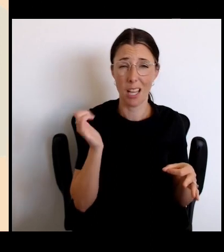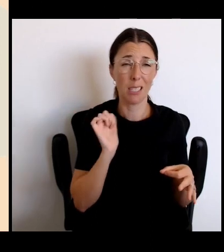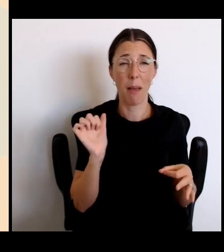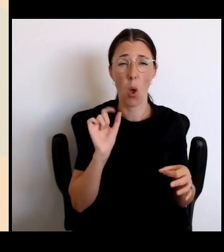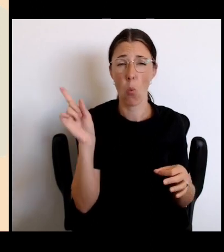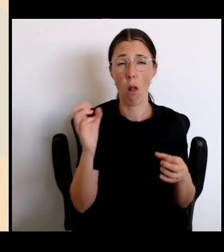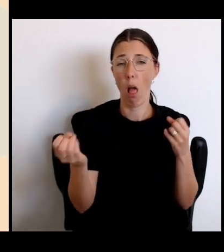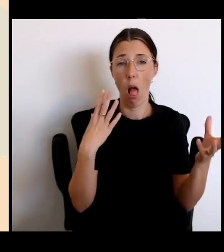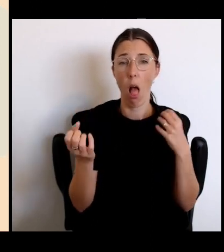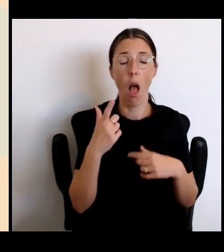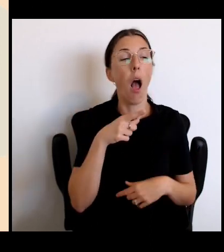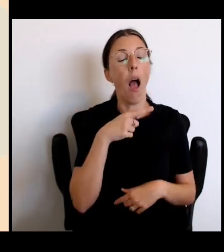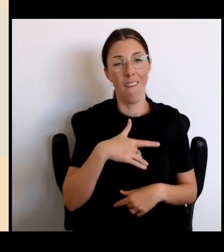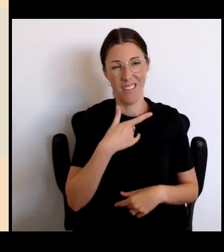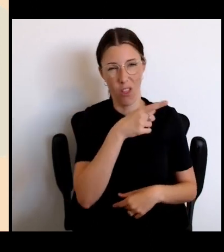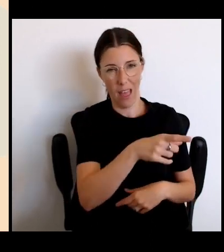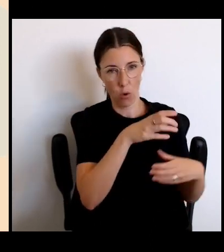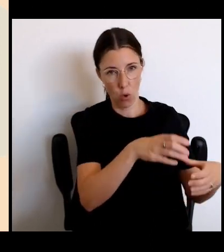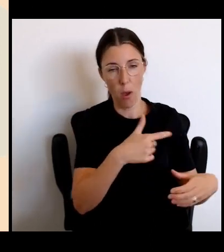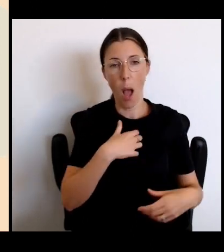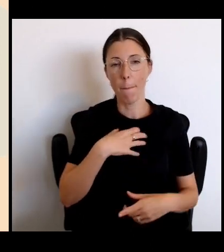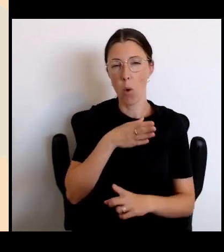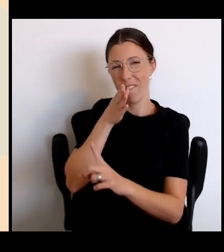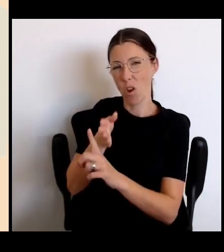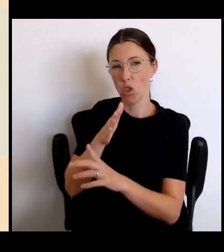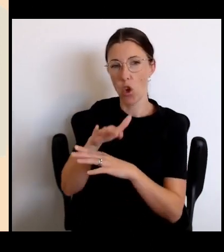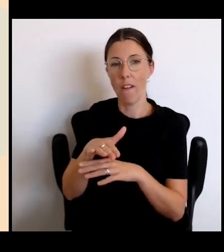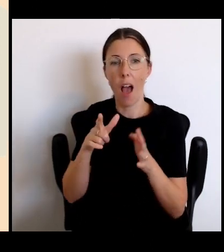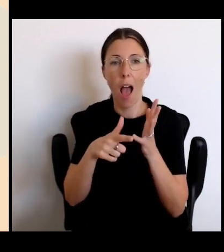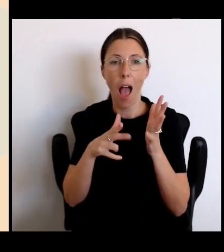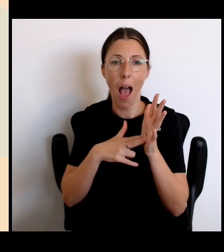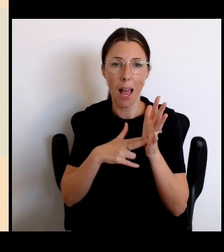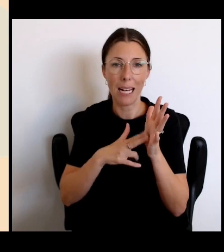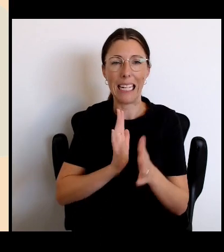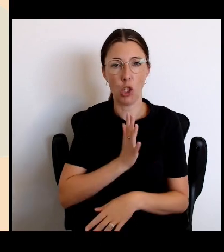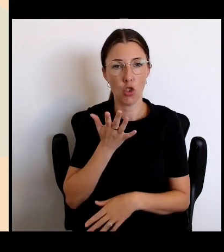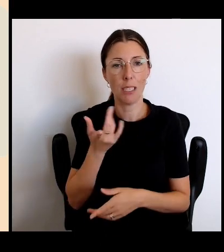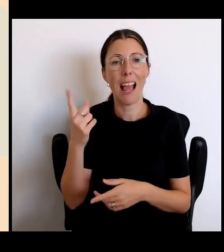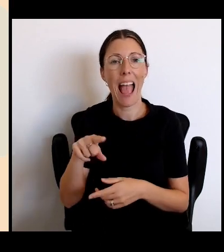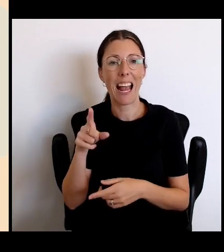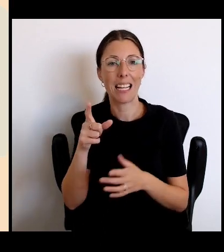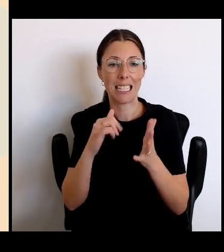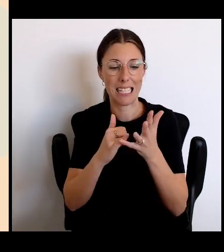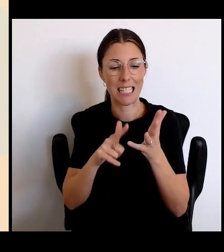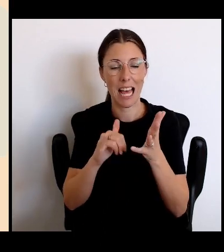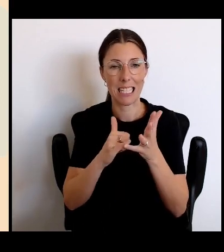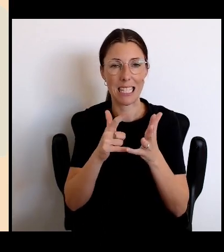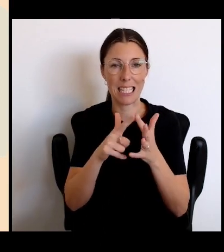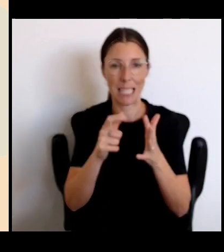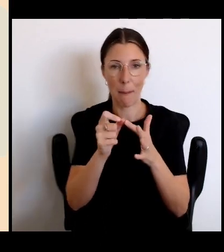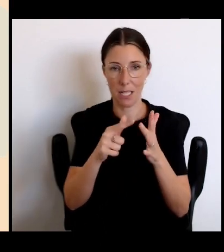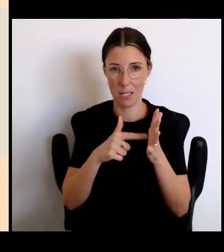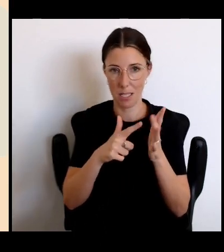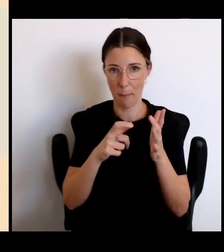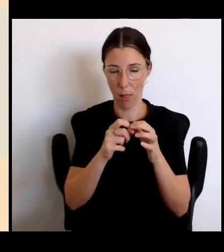the uninterested and the susceptibles. Yep, awesome. The next question is from Laura. So based on your research, do we